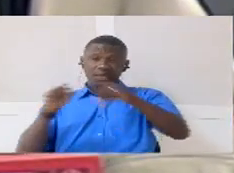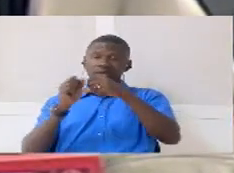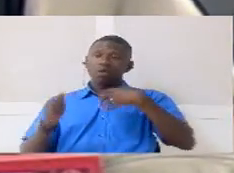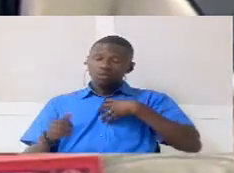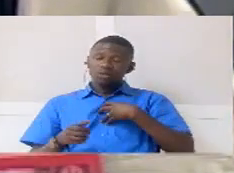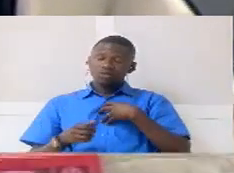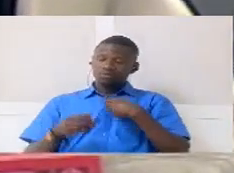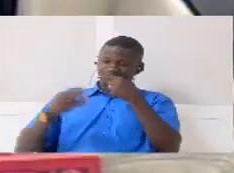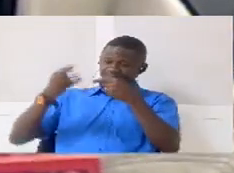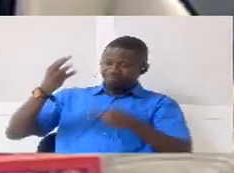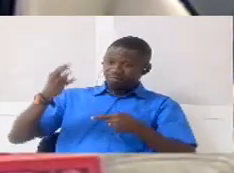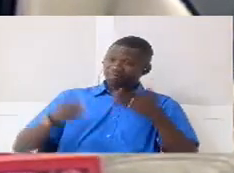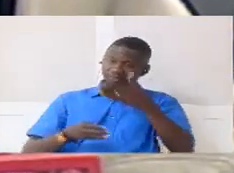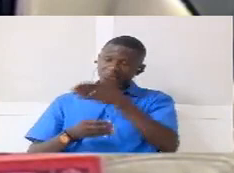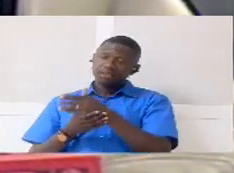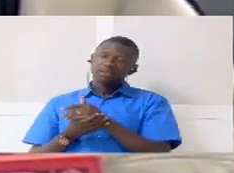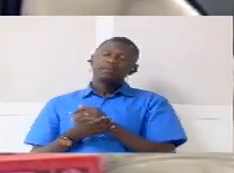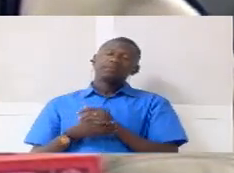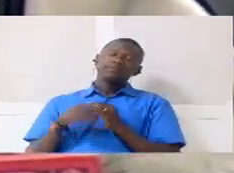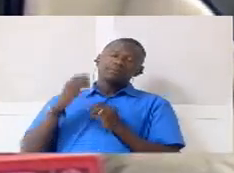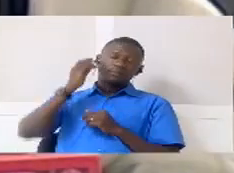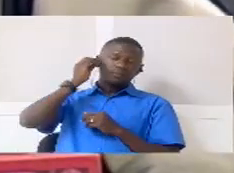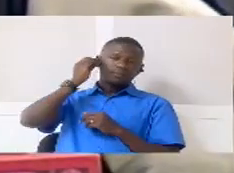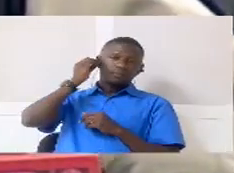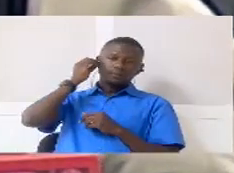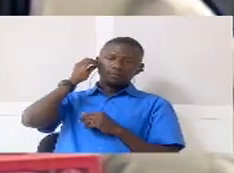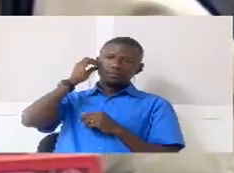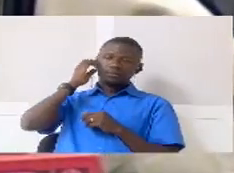visit. And when